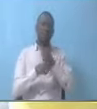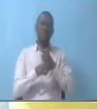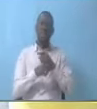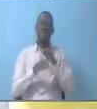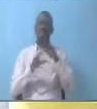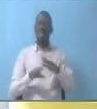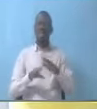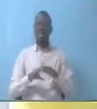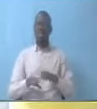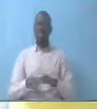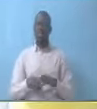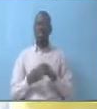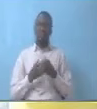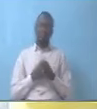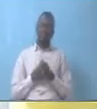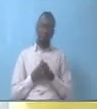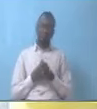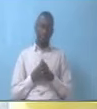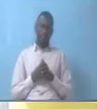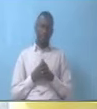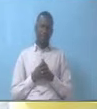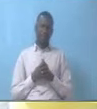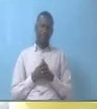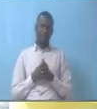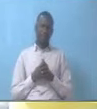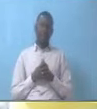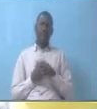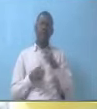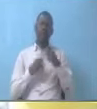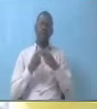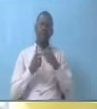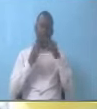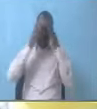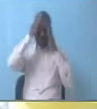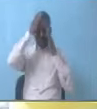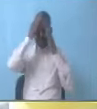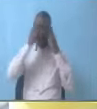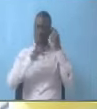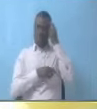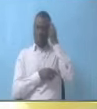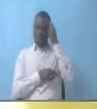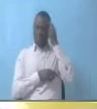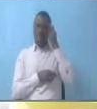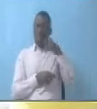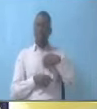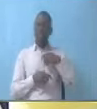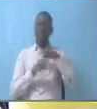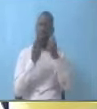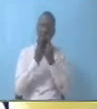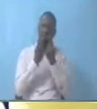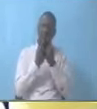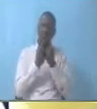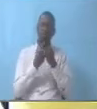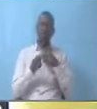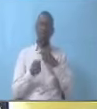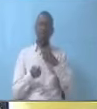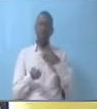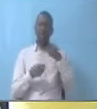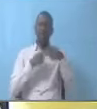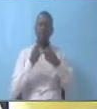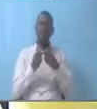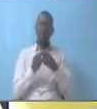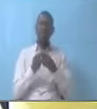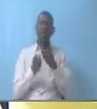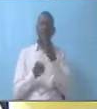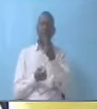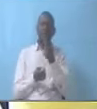wanted accountability of state resources. Soldari ak ni ñi da ene won nañ pour xam nak li nga xamne ni mo jëm ci alali rew mi